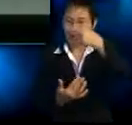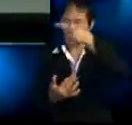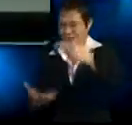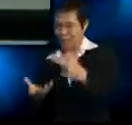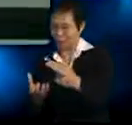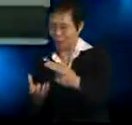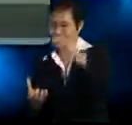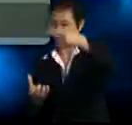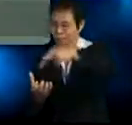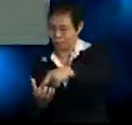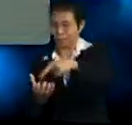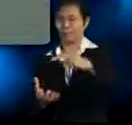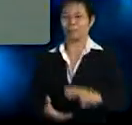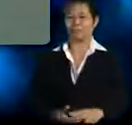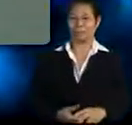crucible.